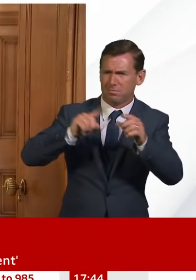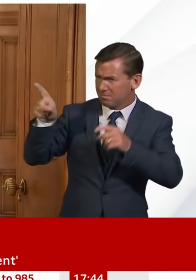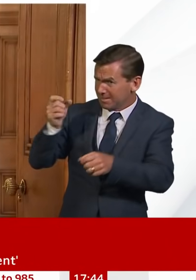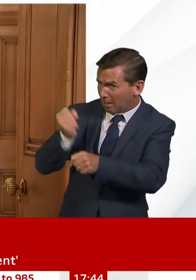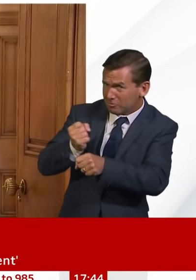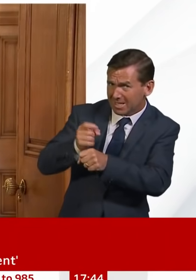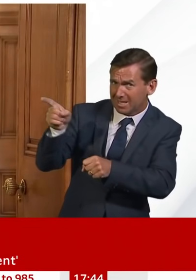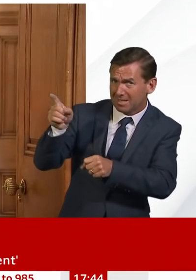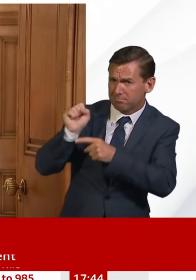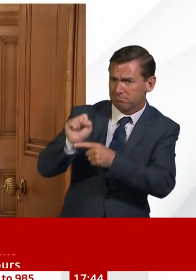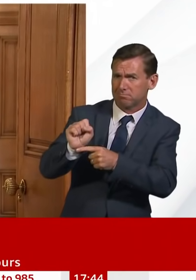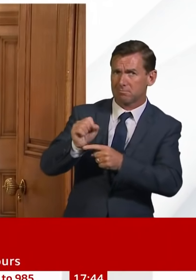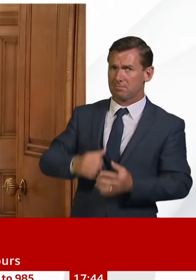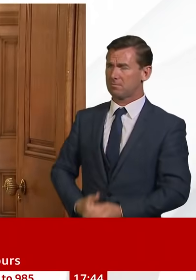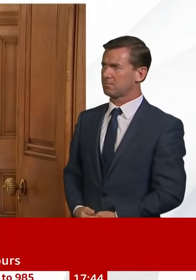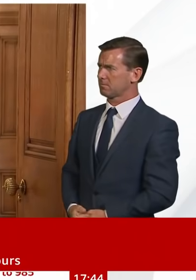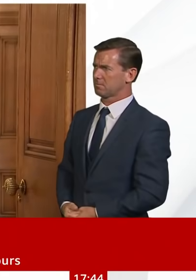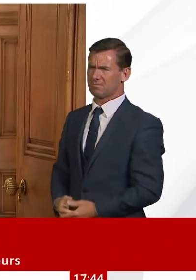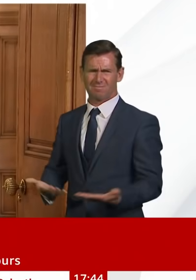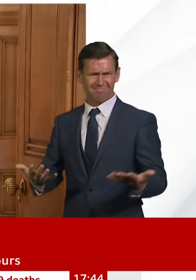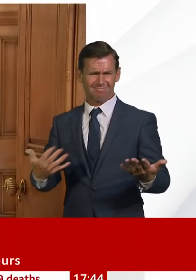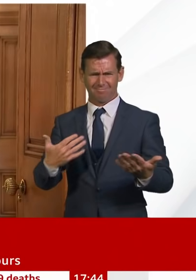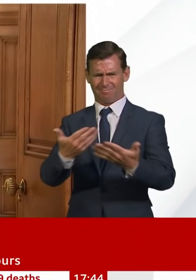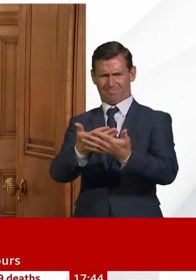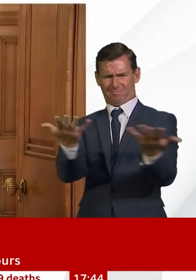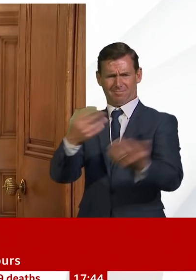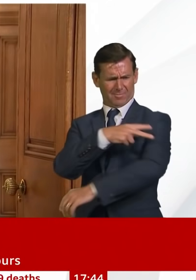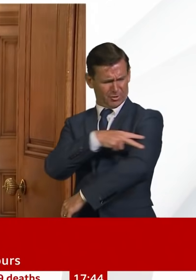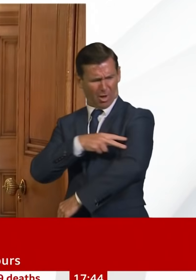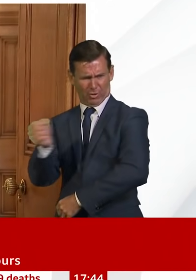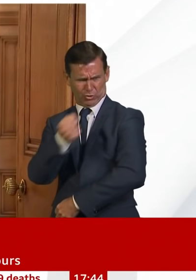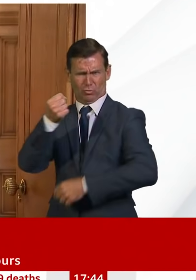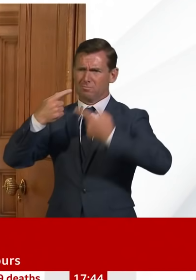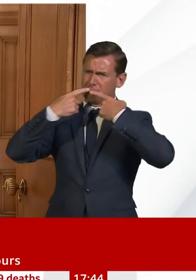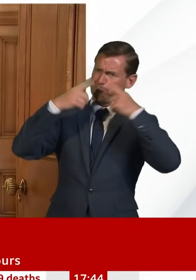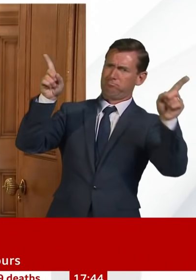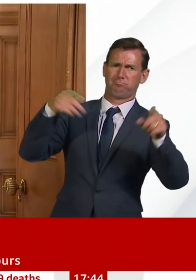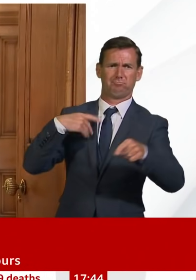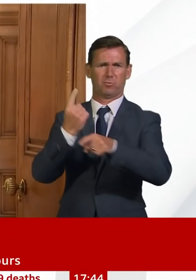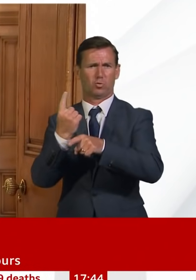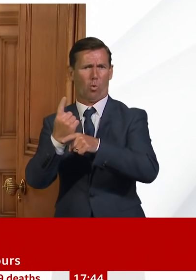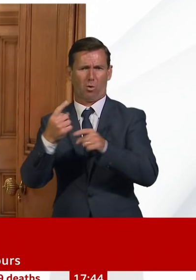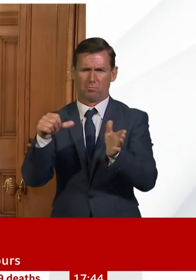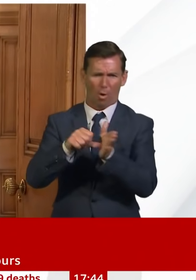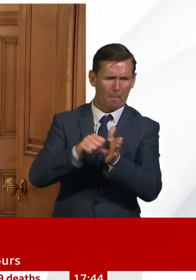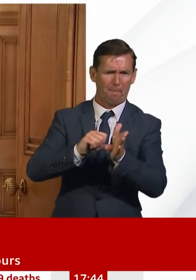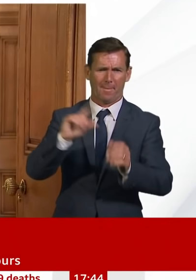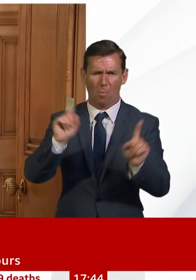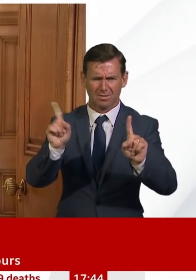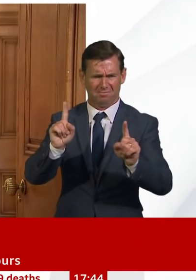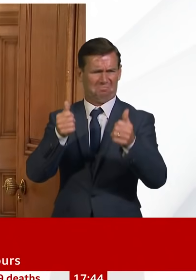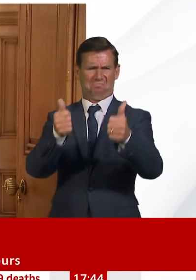to talk about the problems that there are, and indeed they do. I've seen